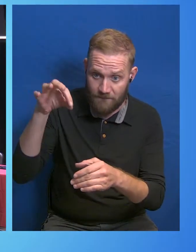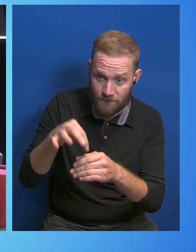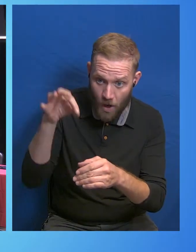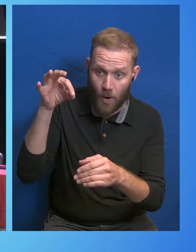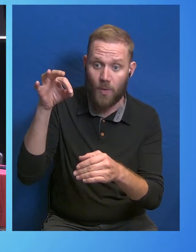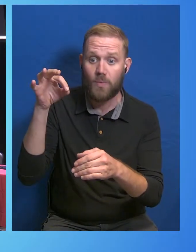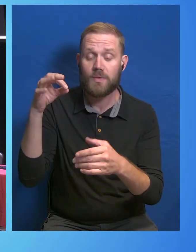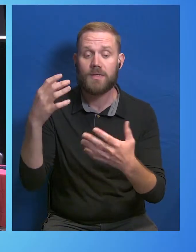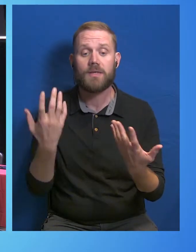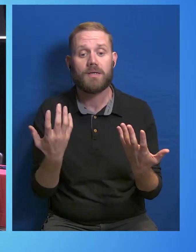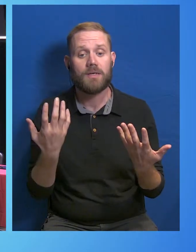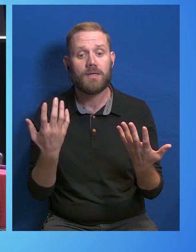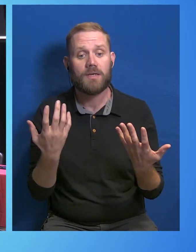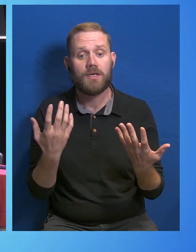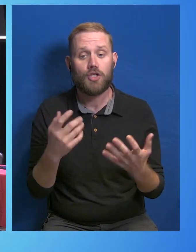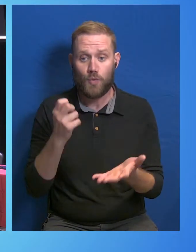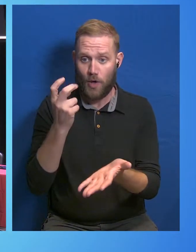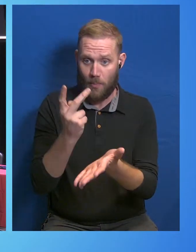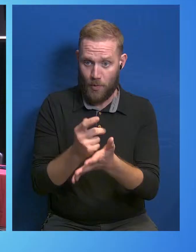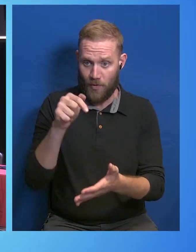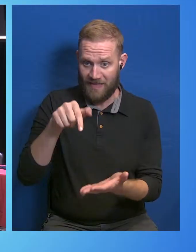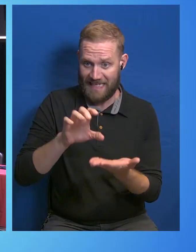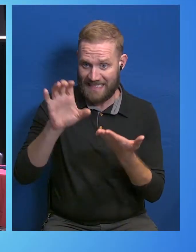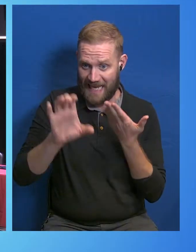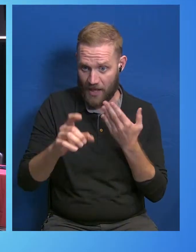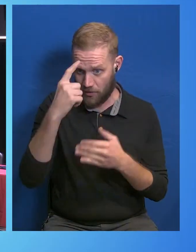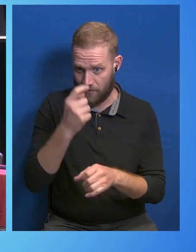to just approve this calendar for next year.